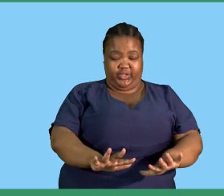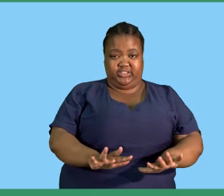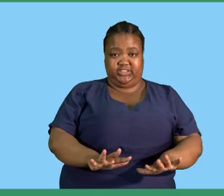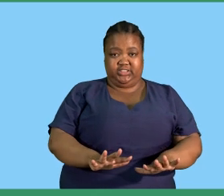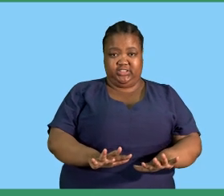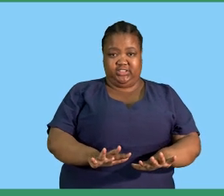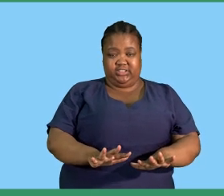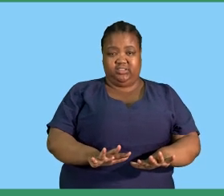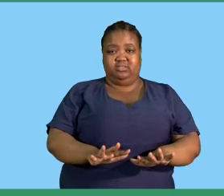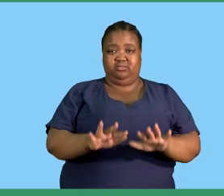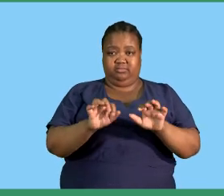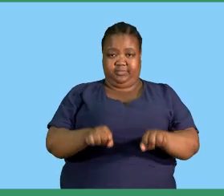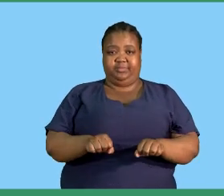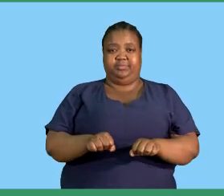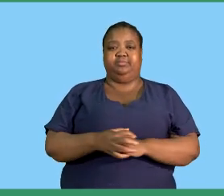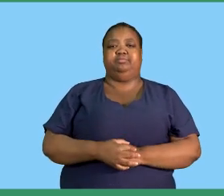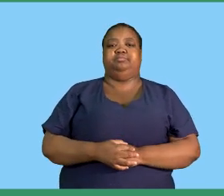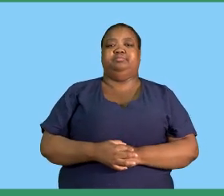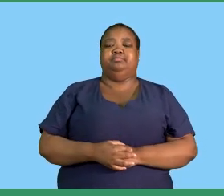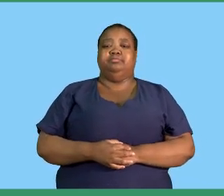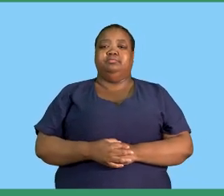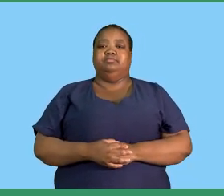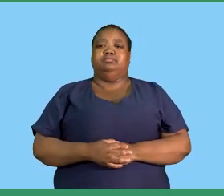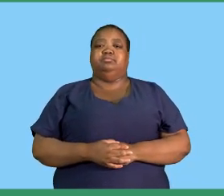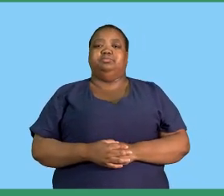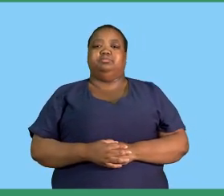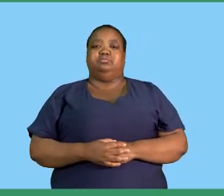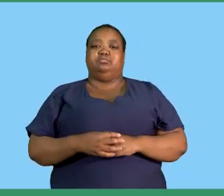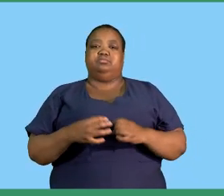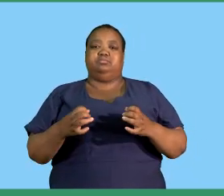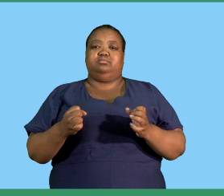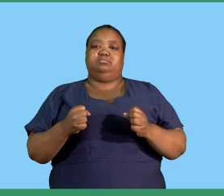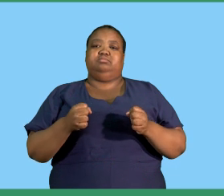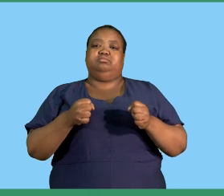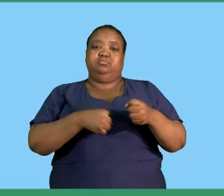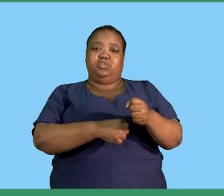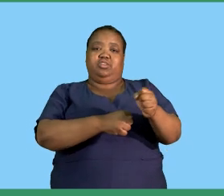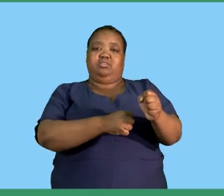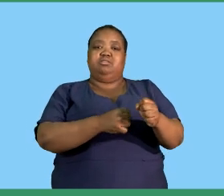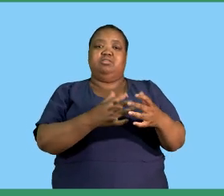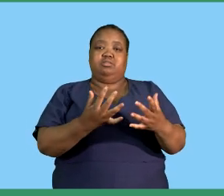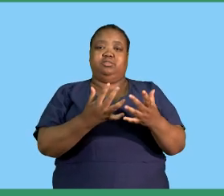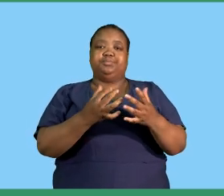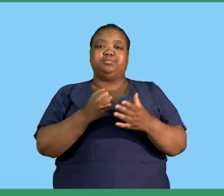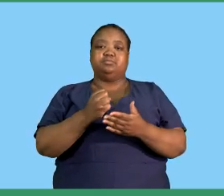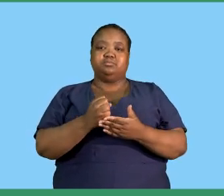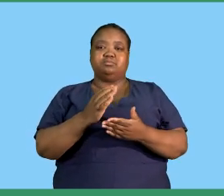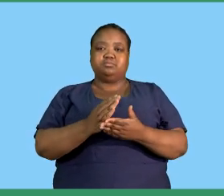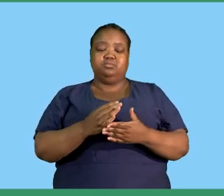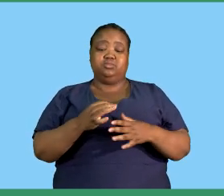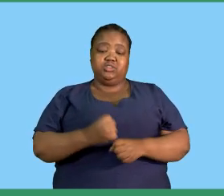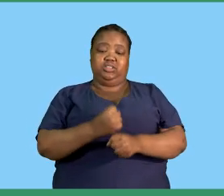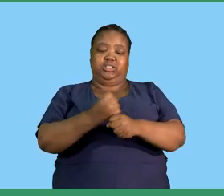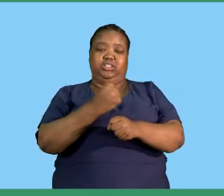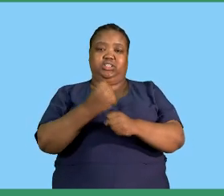the development of what? The development of the strategy, and it involves all the activities that are required for putting